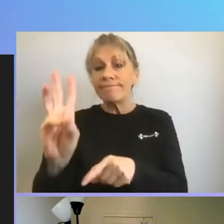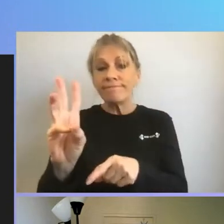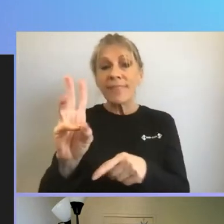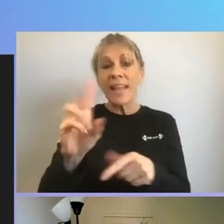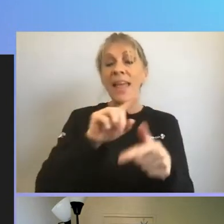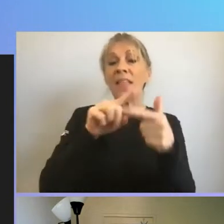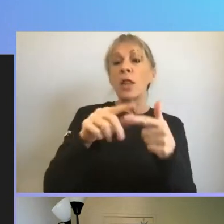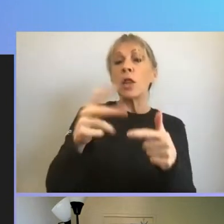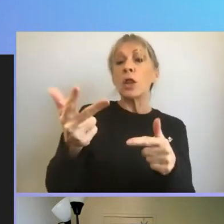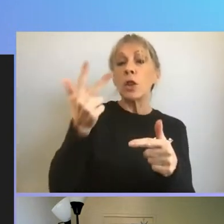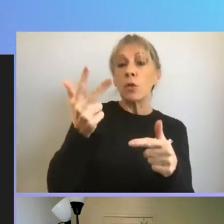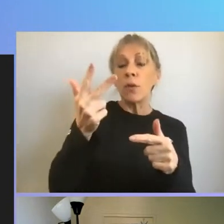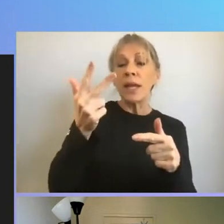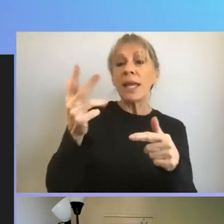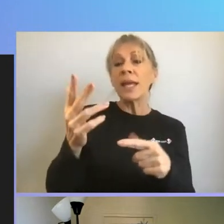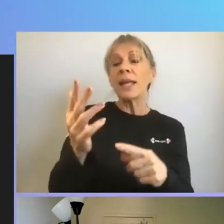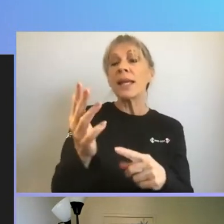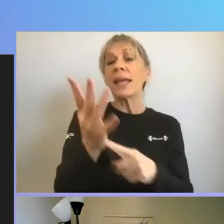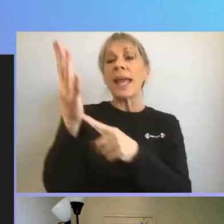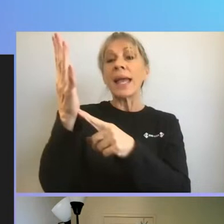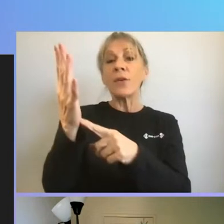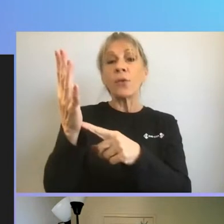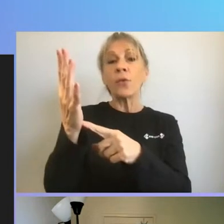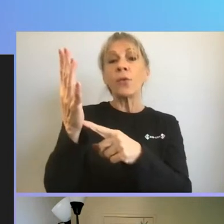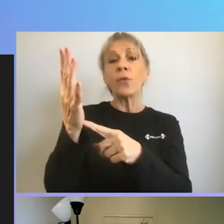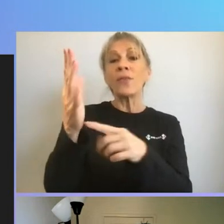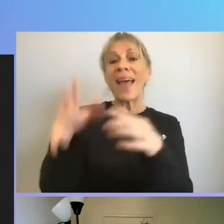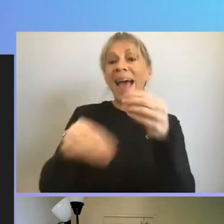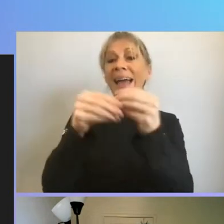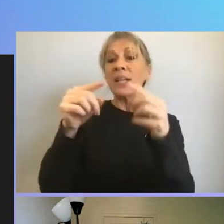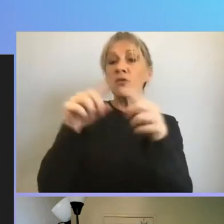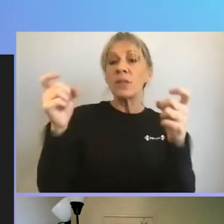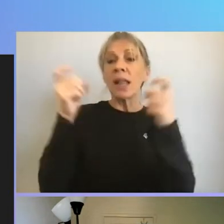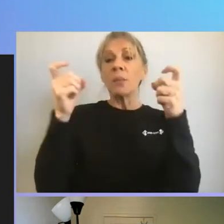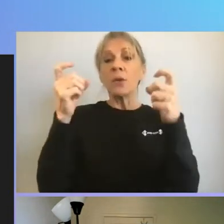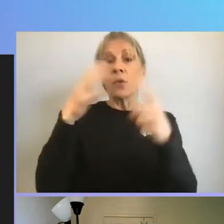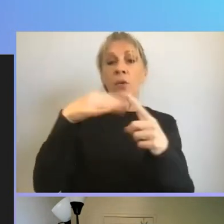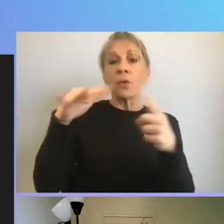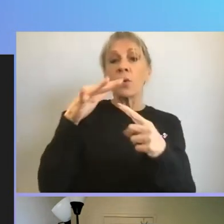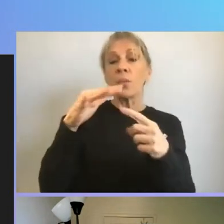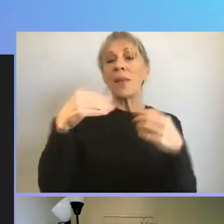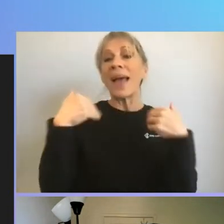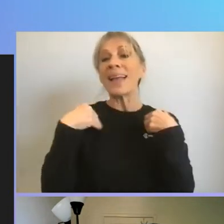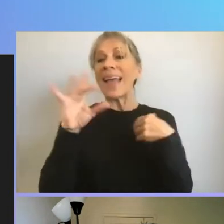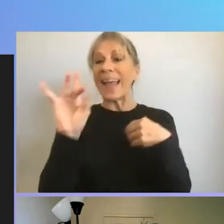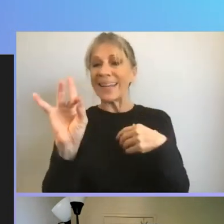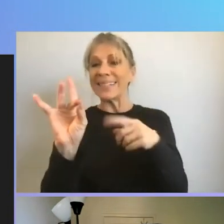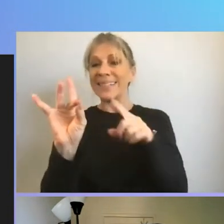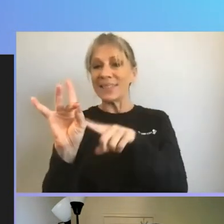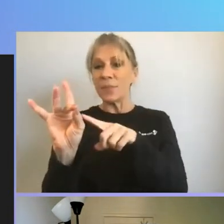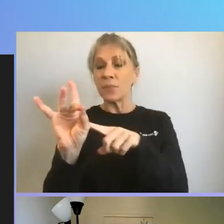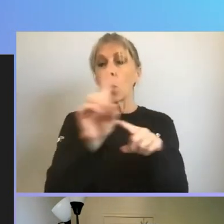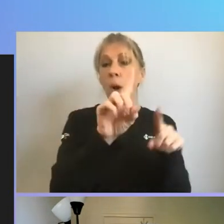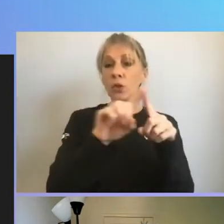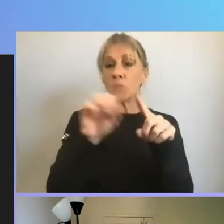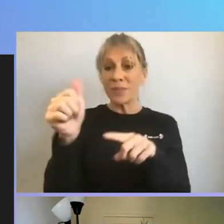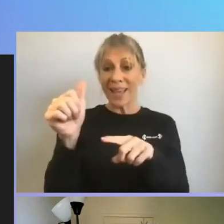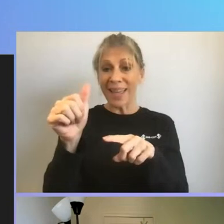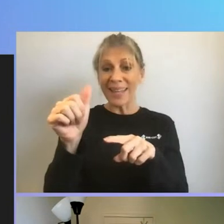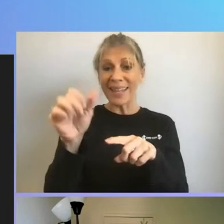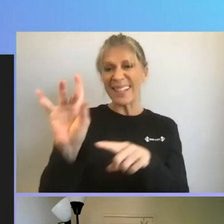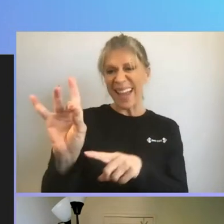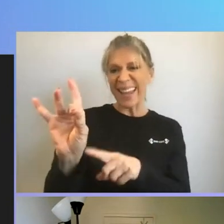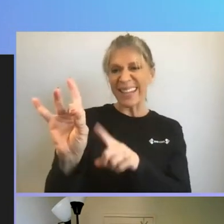adding to the celebratory atmosphere had a level of confidence level of 8 on a scale of 1 to 10,